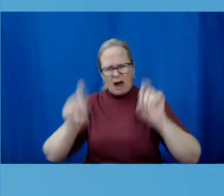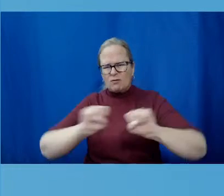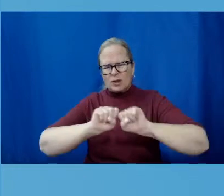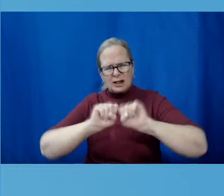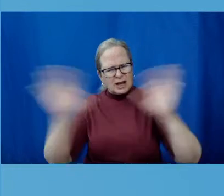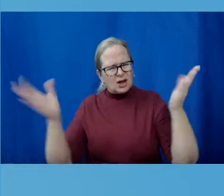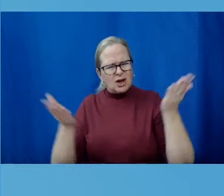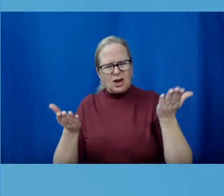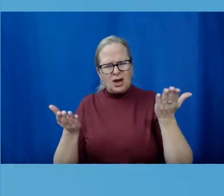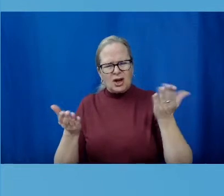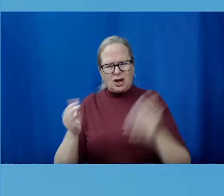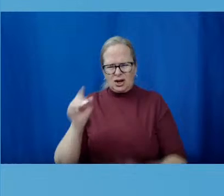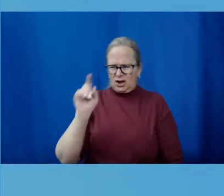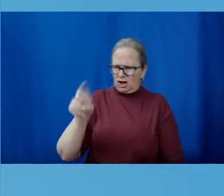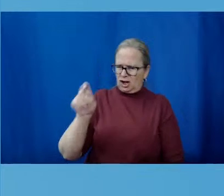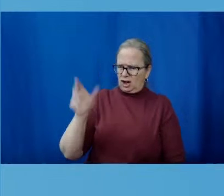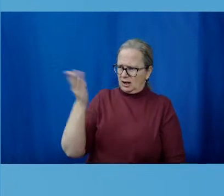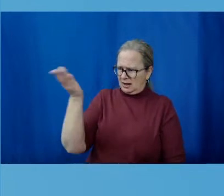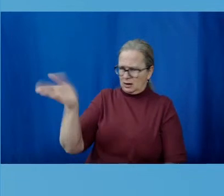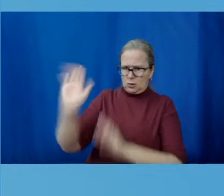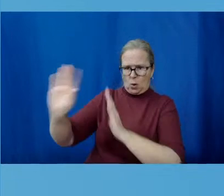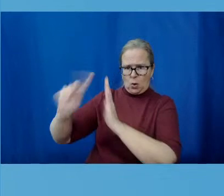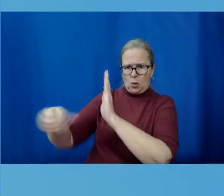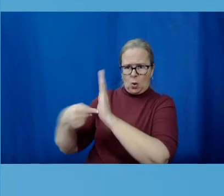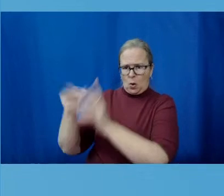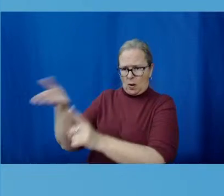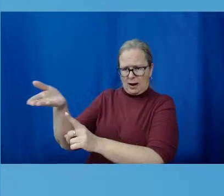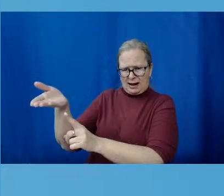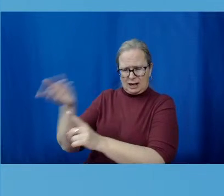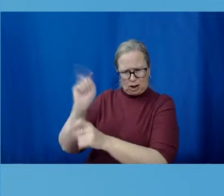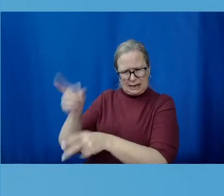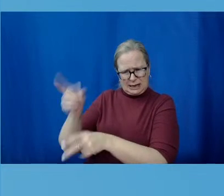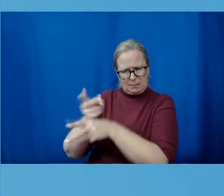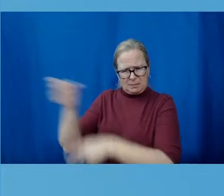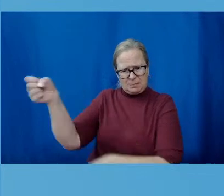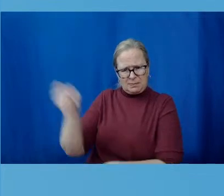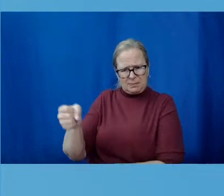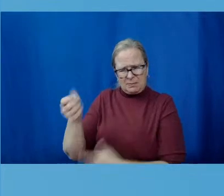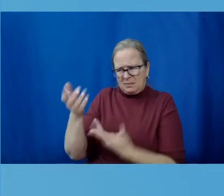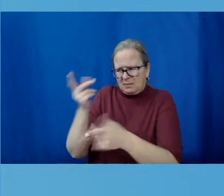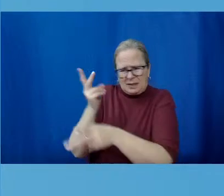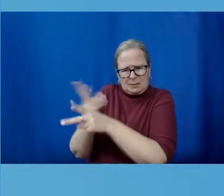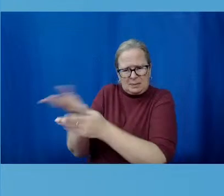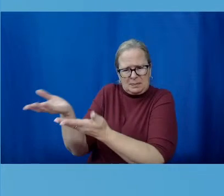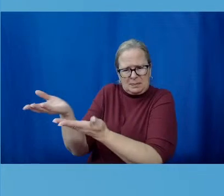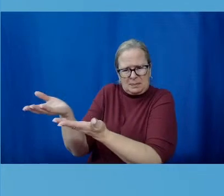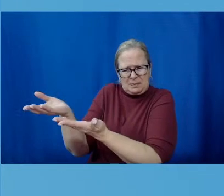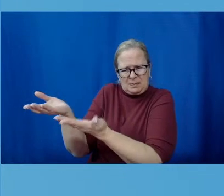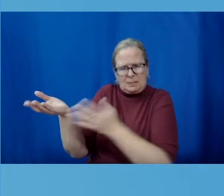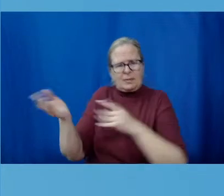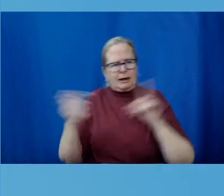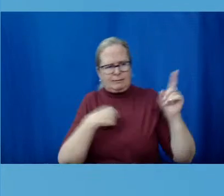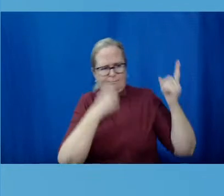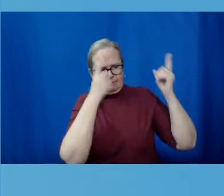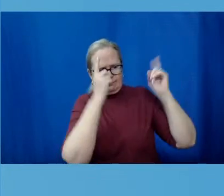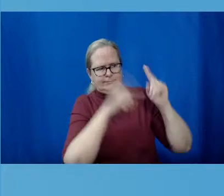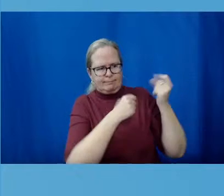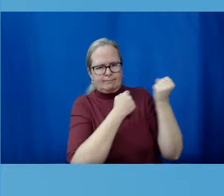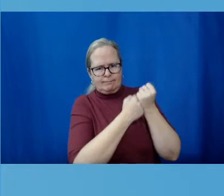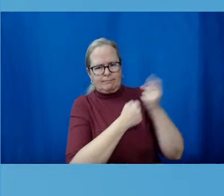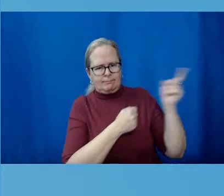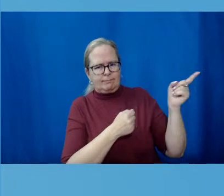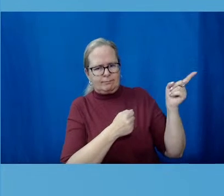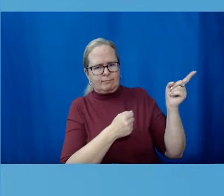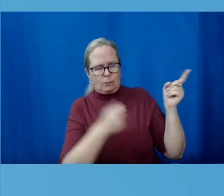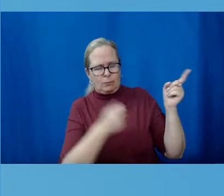camp that says she should. I think you can't politicize a pandemic, as we've seen with what's gone on in the past 2 years. And I think, if you want to end